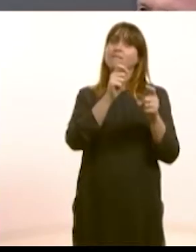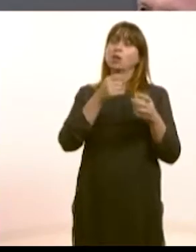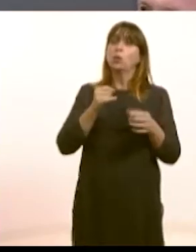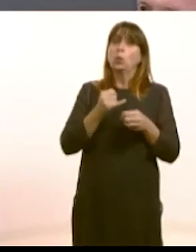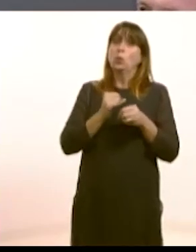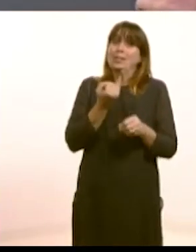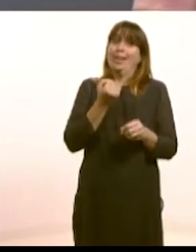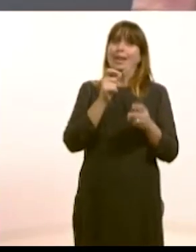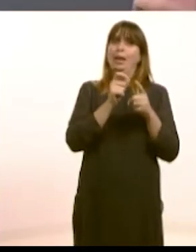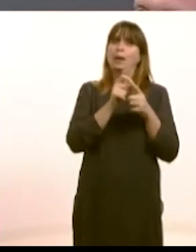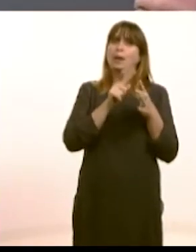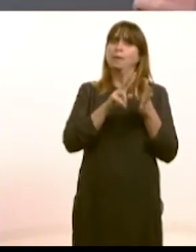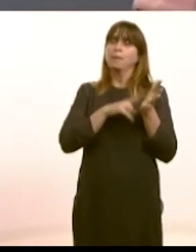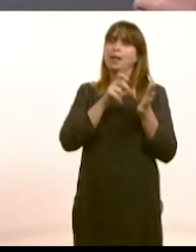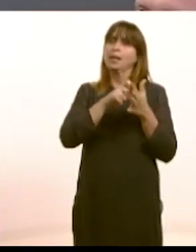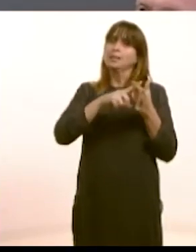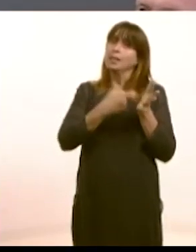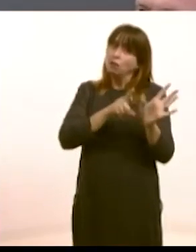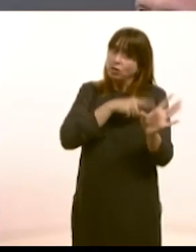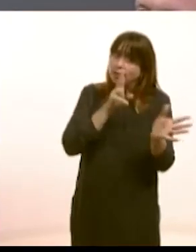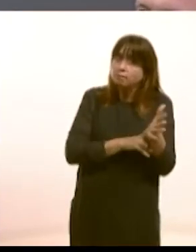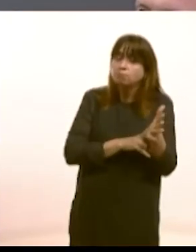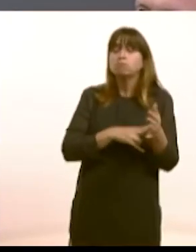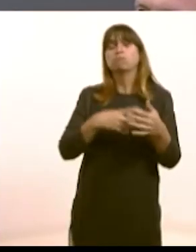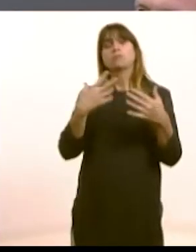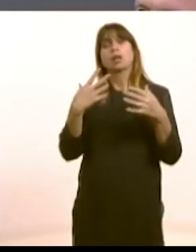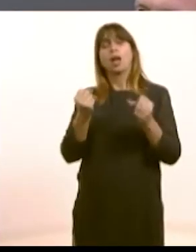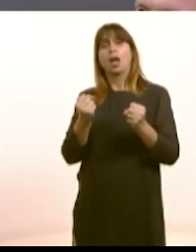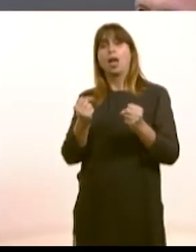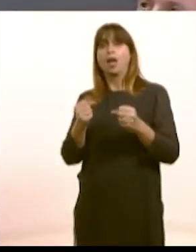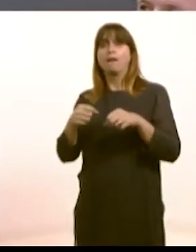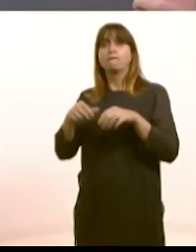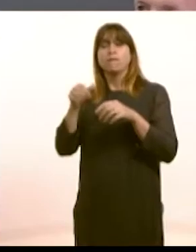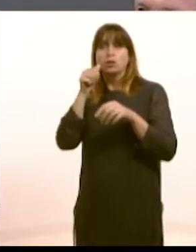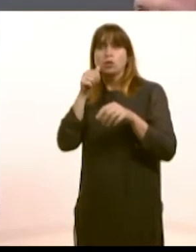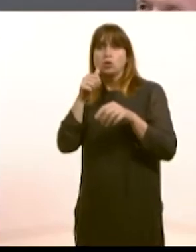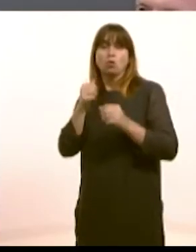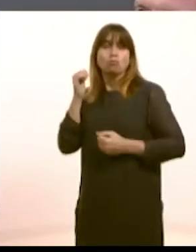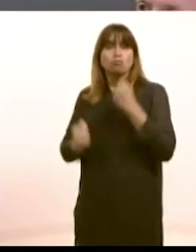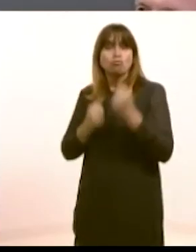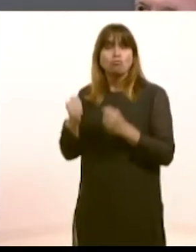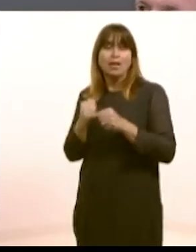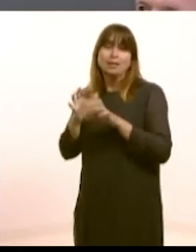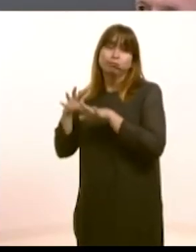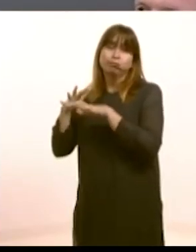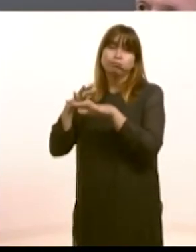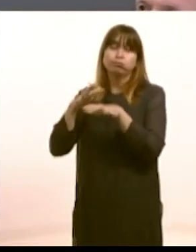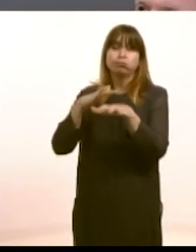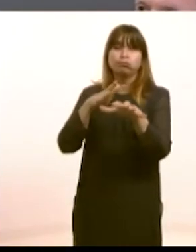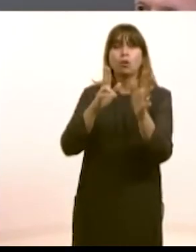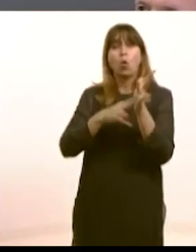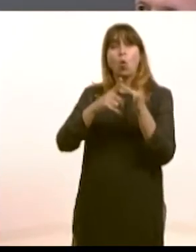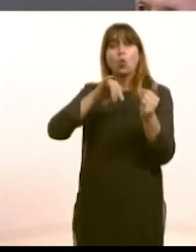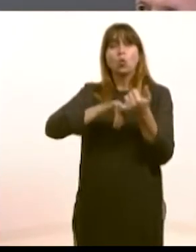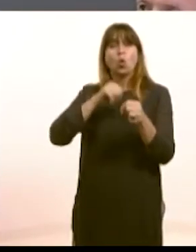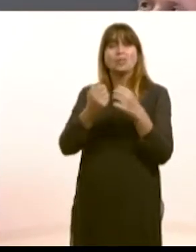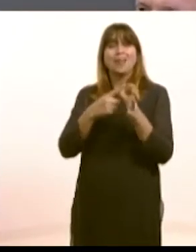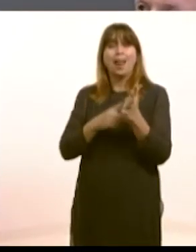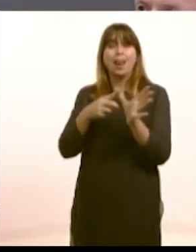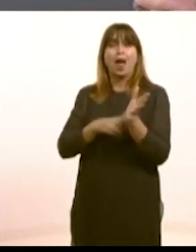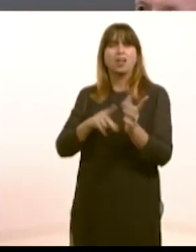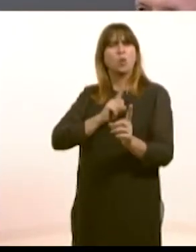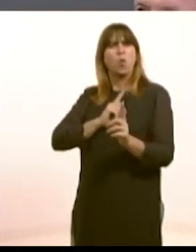Whisky Distillery, and unique events like the North Scarland Road Races, which commemorate the memory of Gitonith